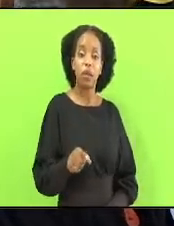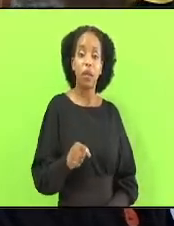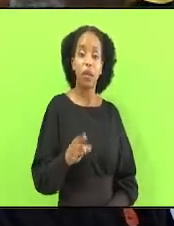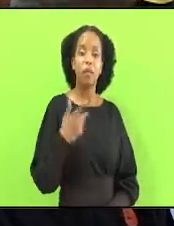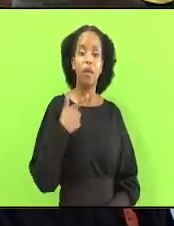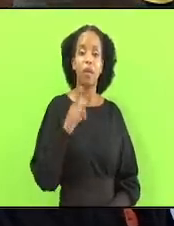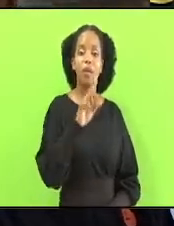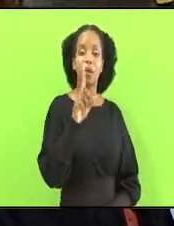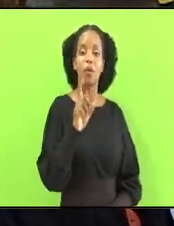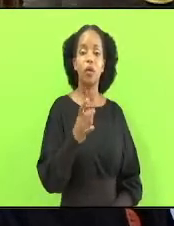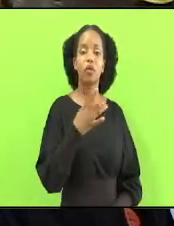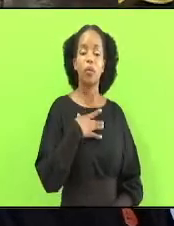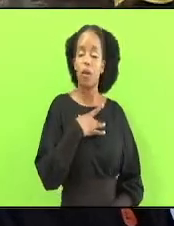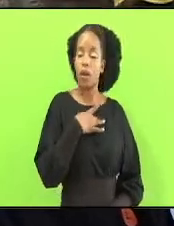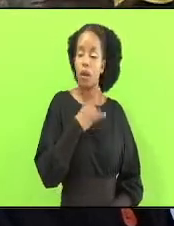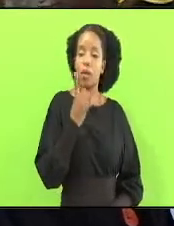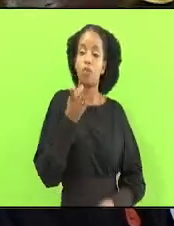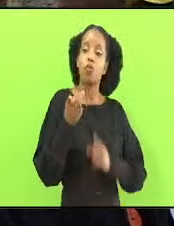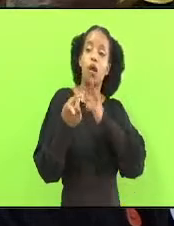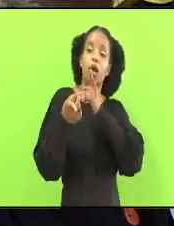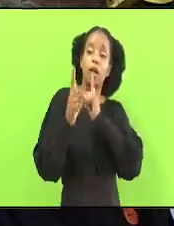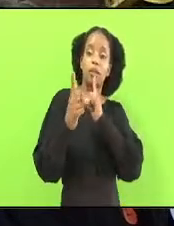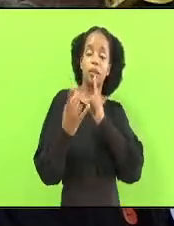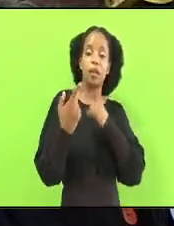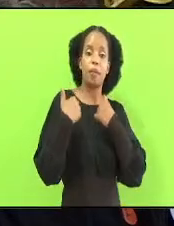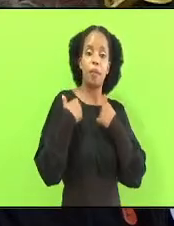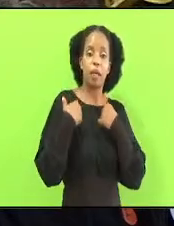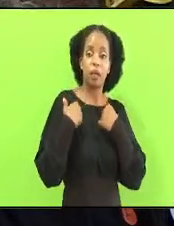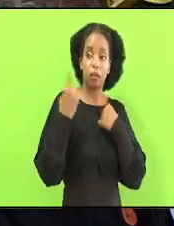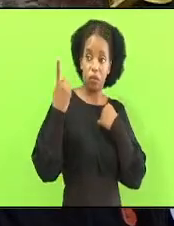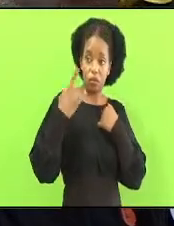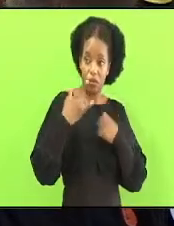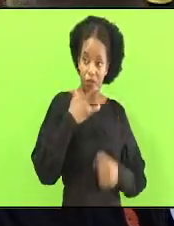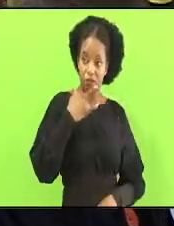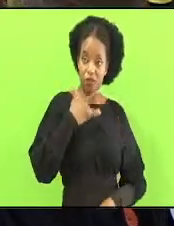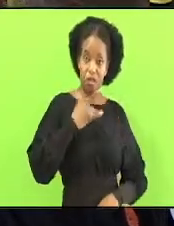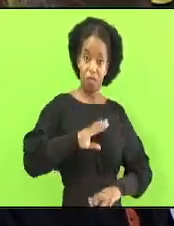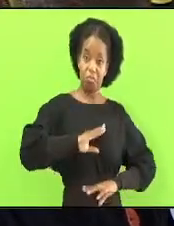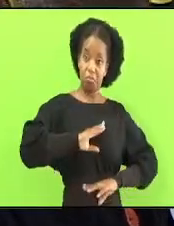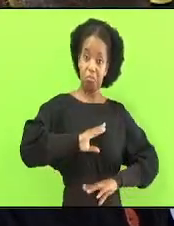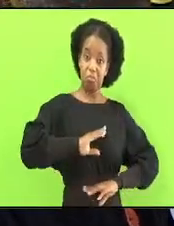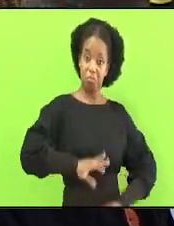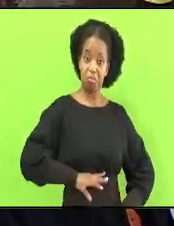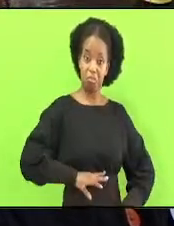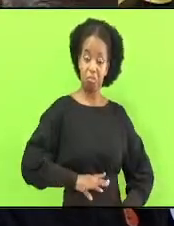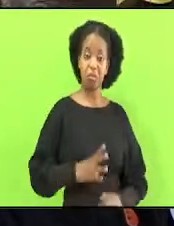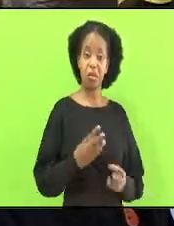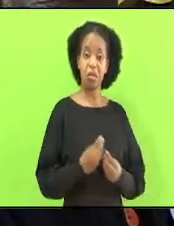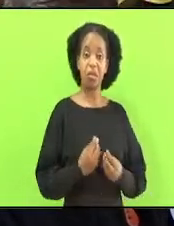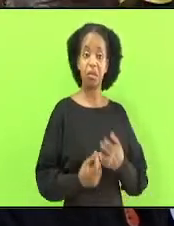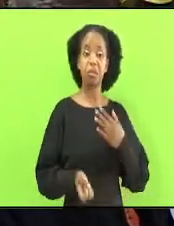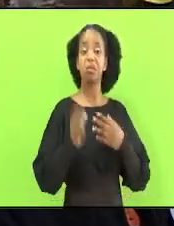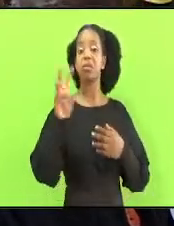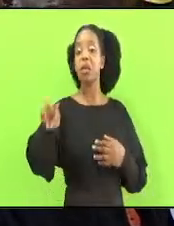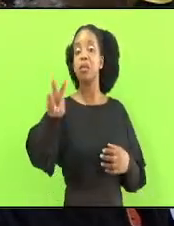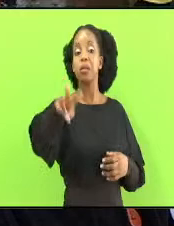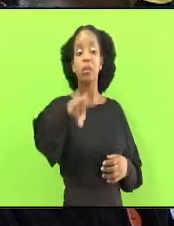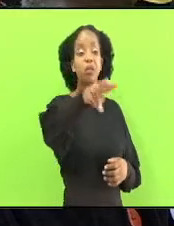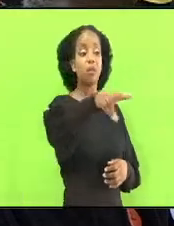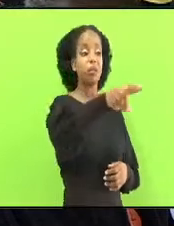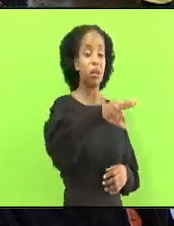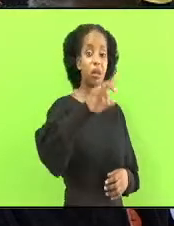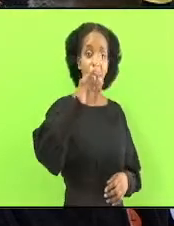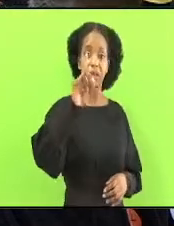to you, and I would like to have an answer for that, is, are you satisfied with what you see wherever you go? A toropo e